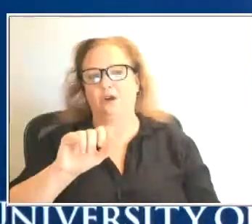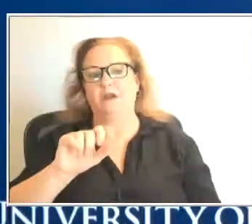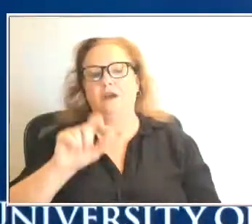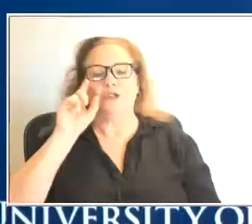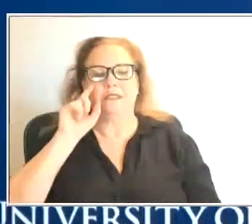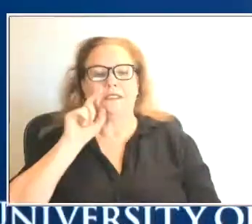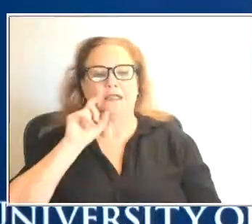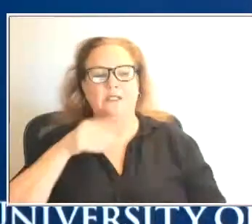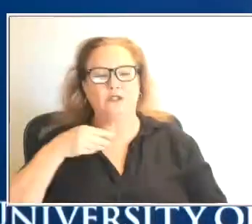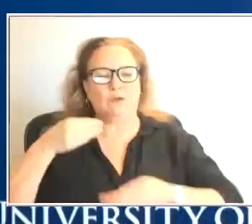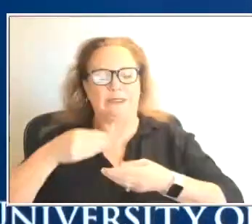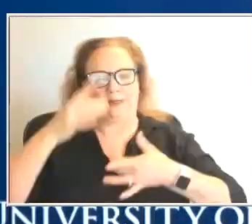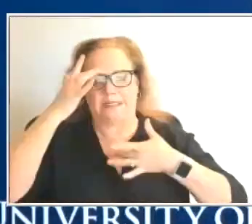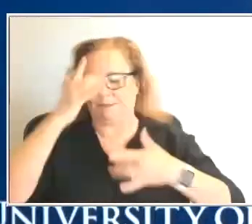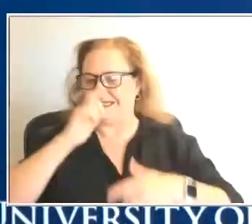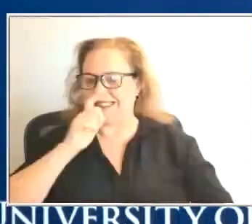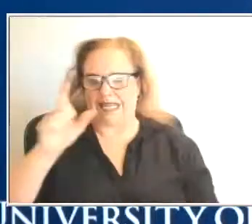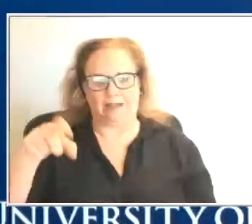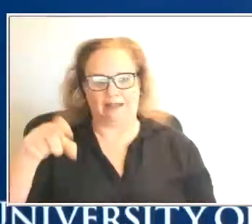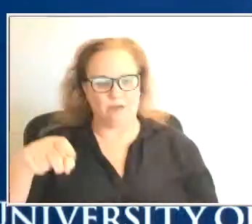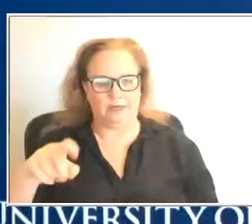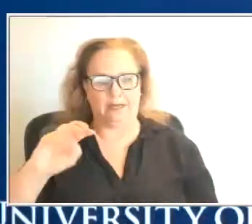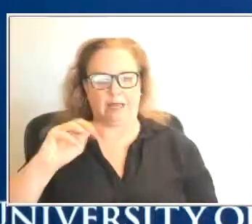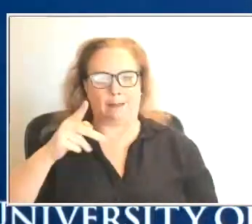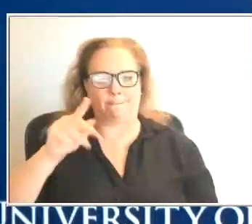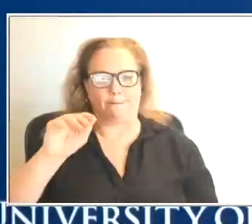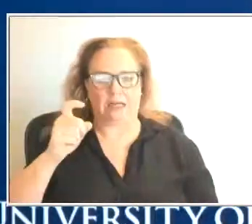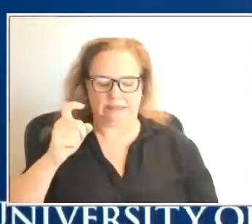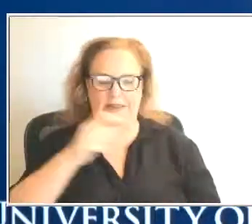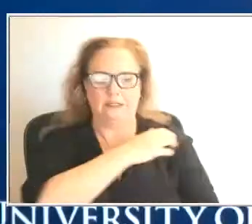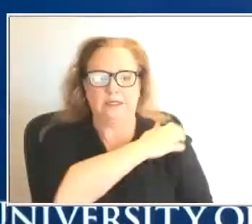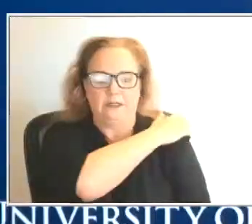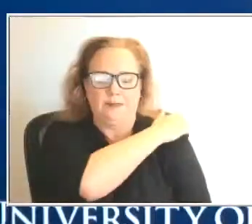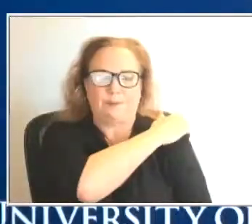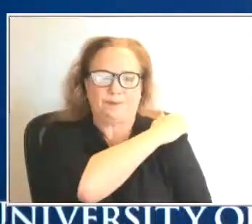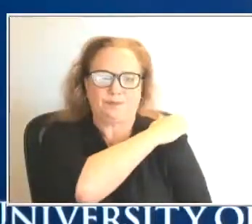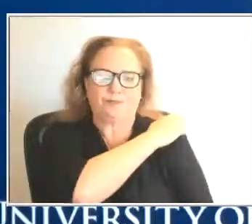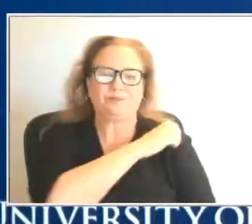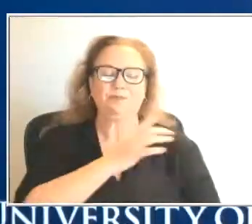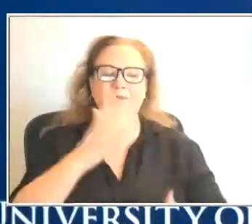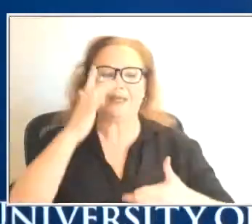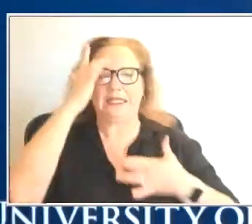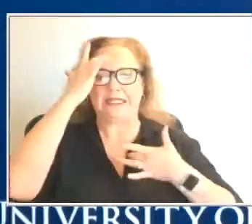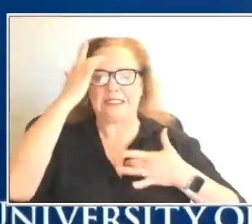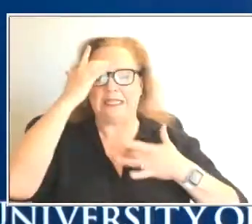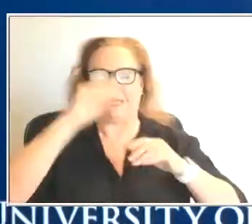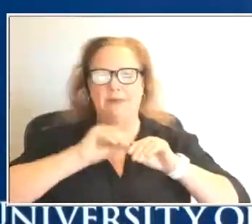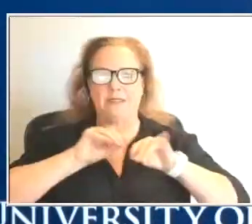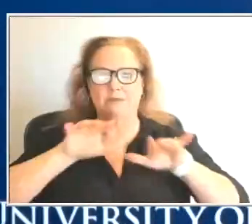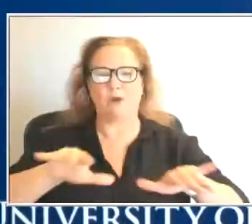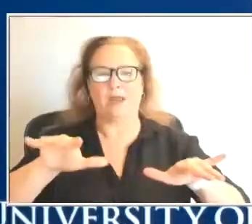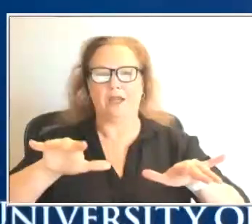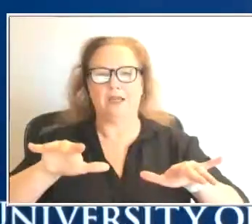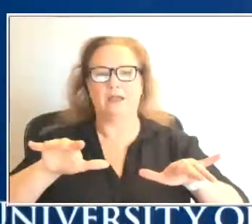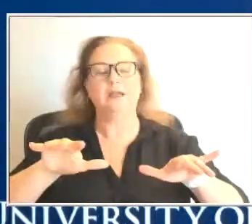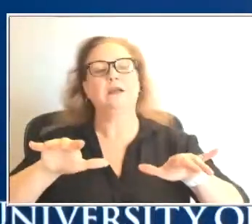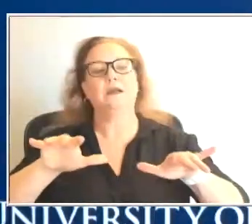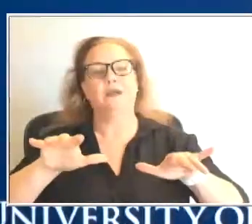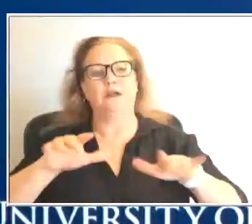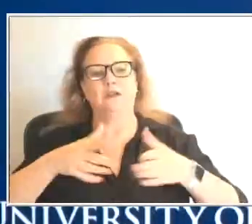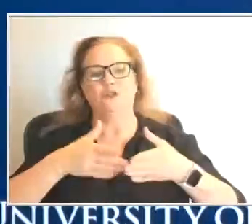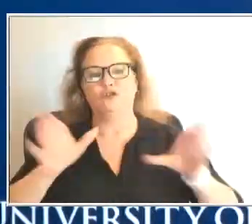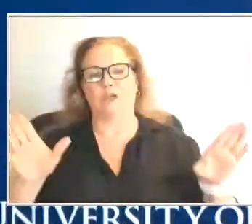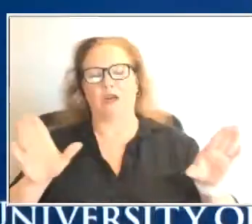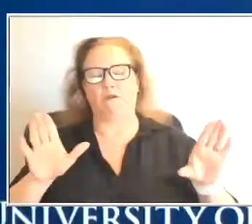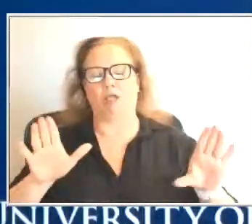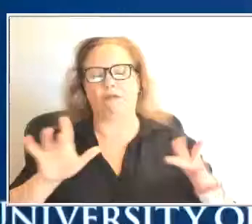it doesn't have to be. This is a disease that can be spread just by general